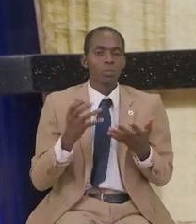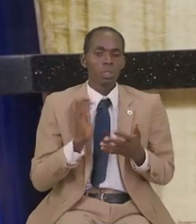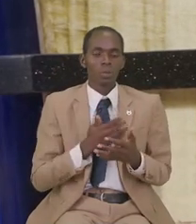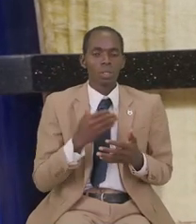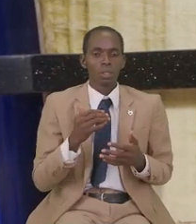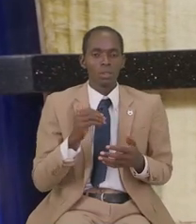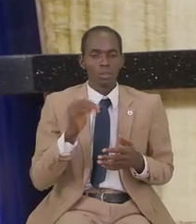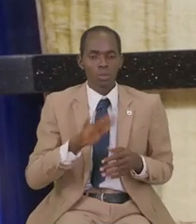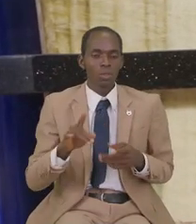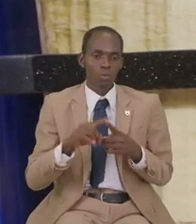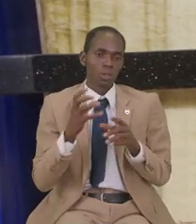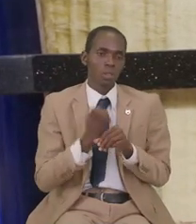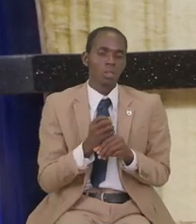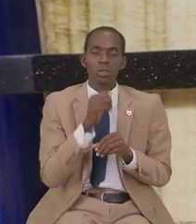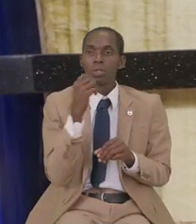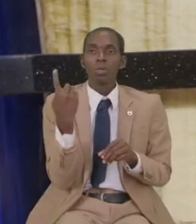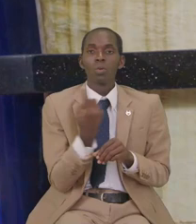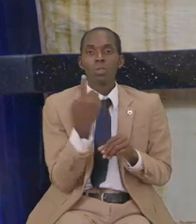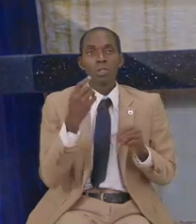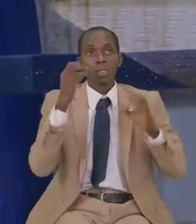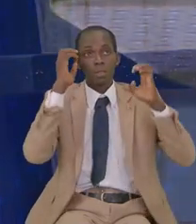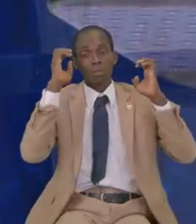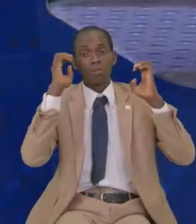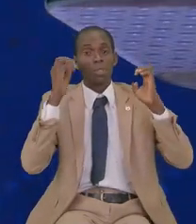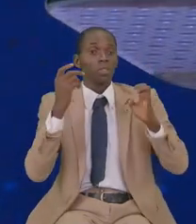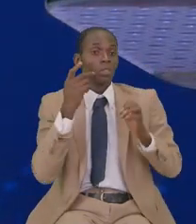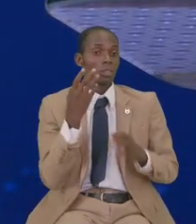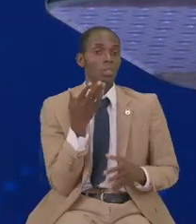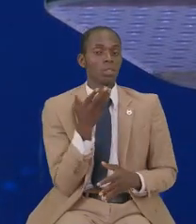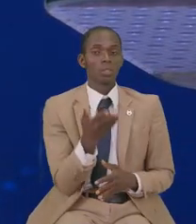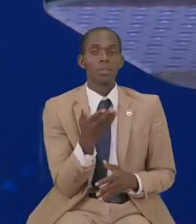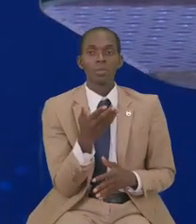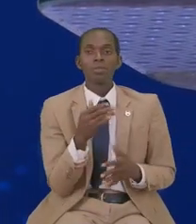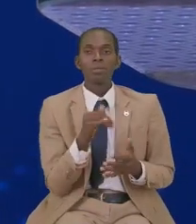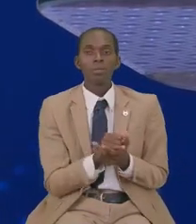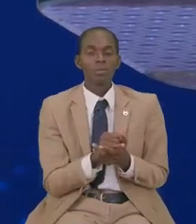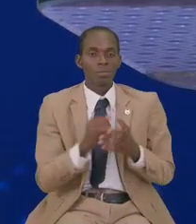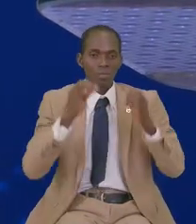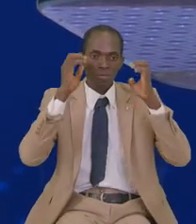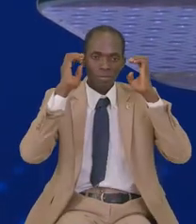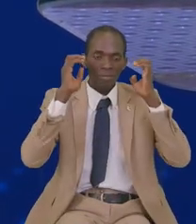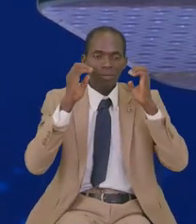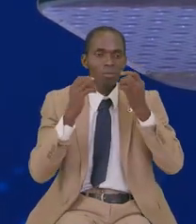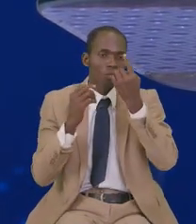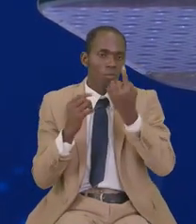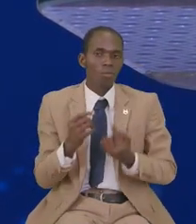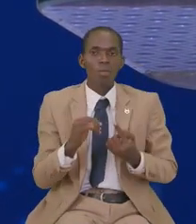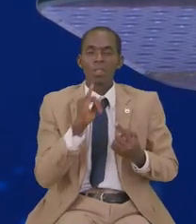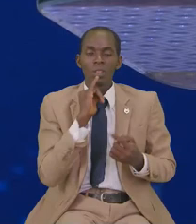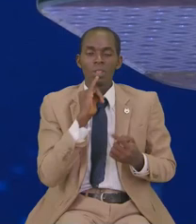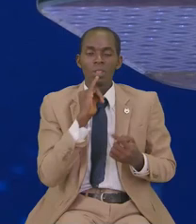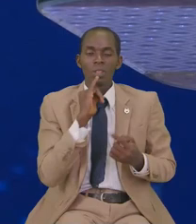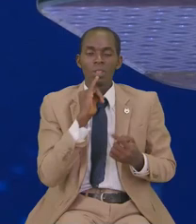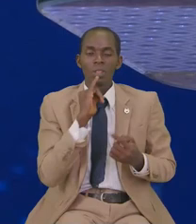education, education, education. That's all they presented to them. But you see, education alone is not enough